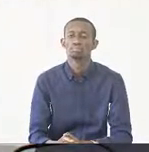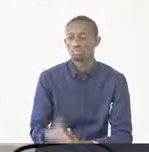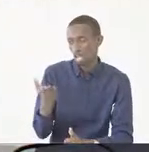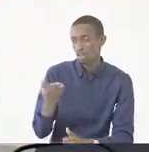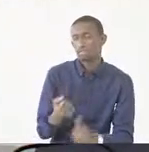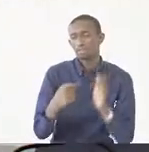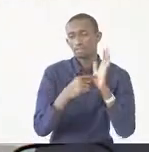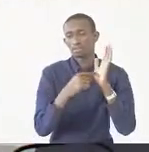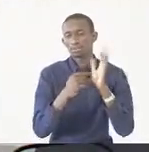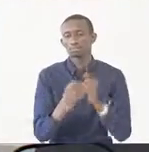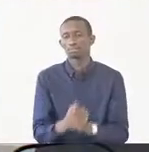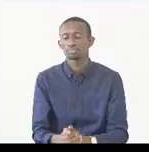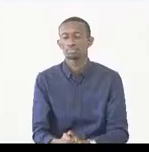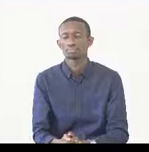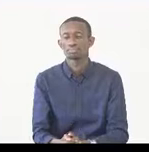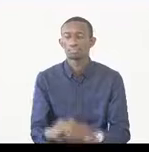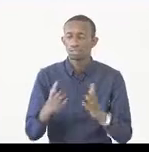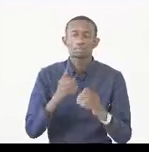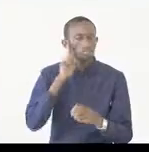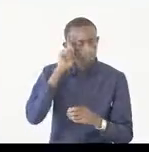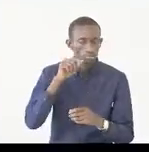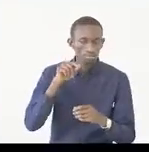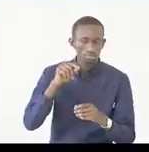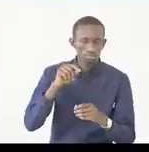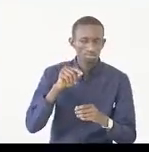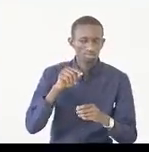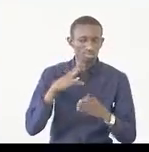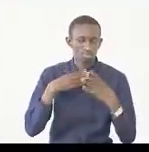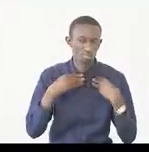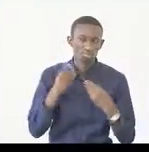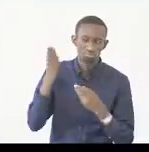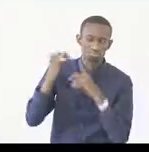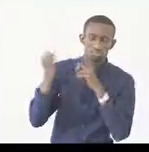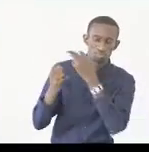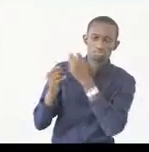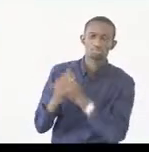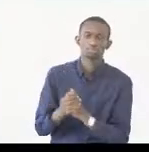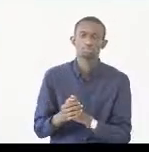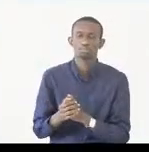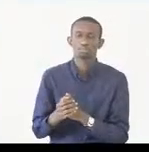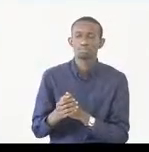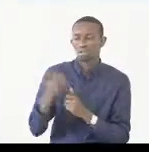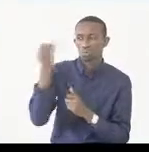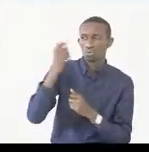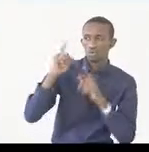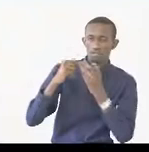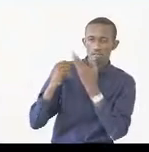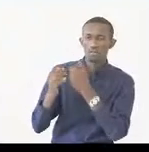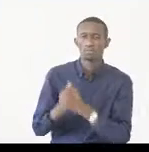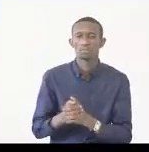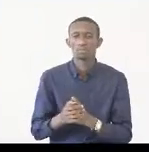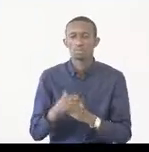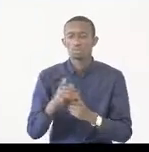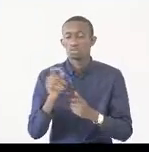an example. So let's consider this diagram, okay? Consider the figure below to calculate the speed of